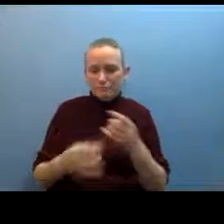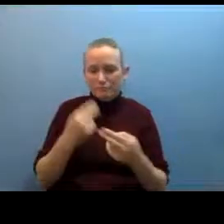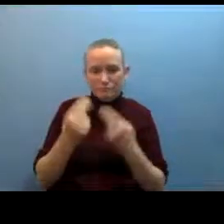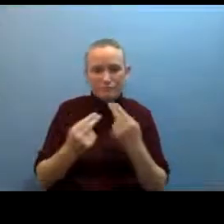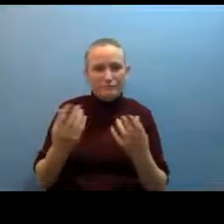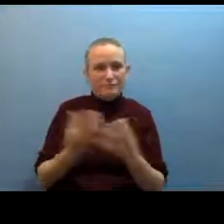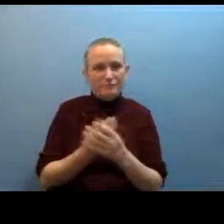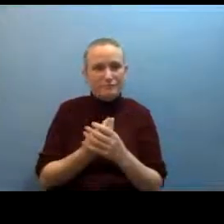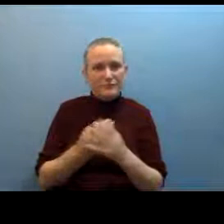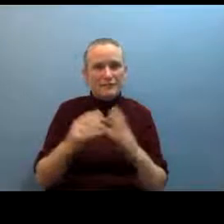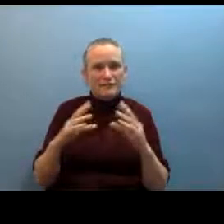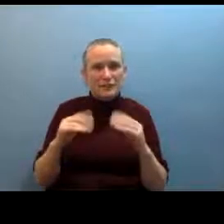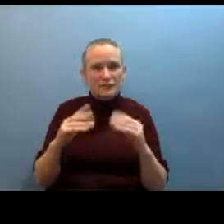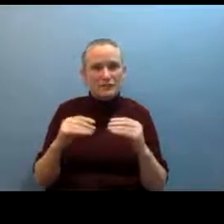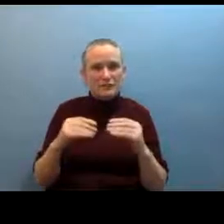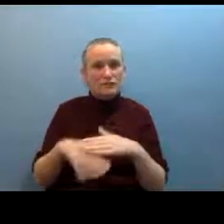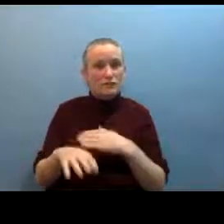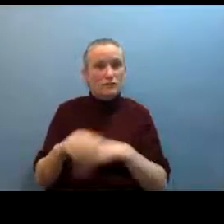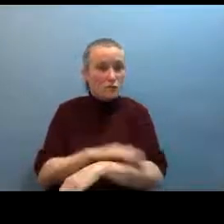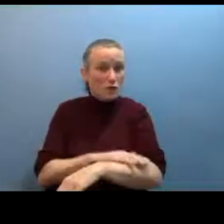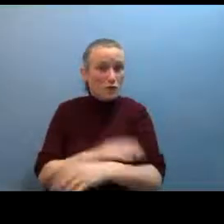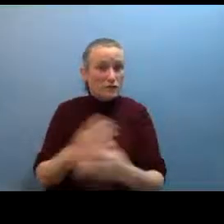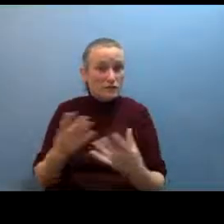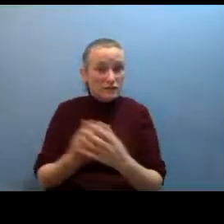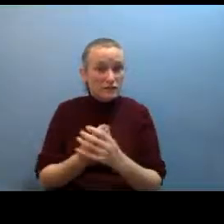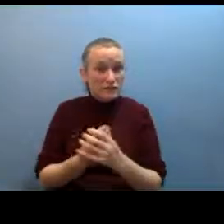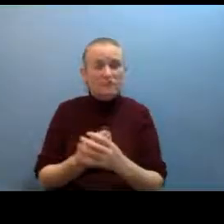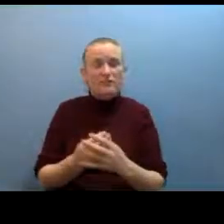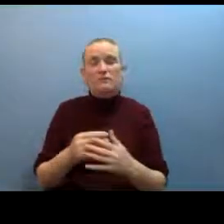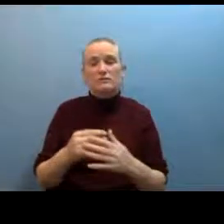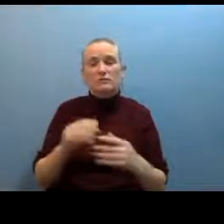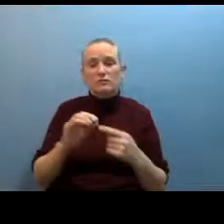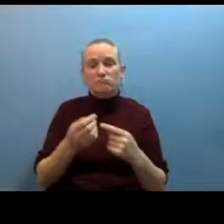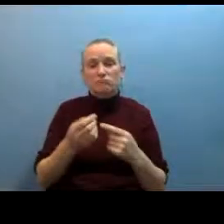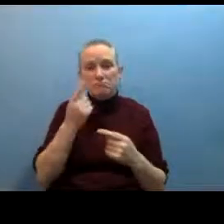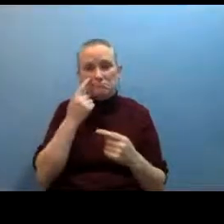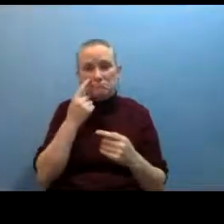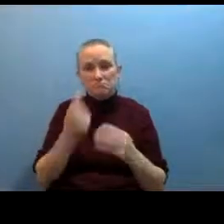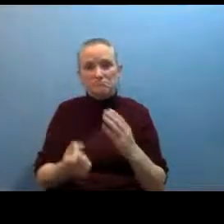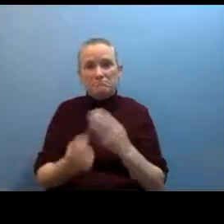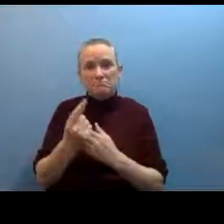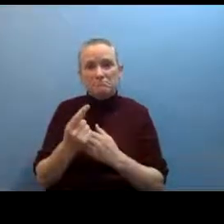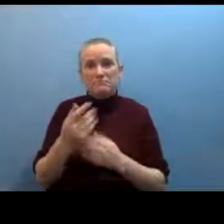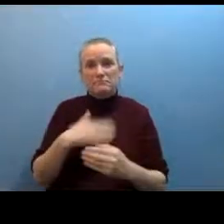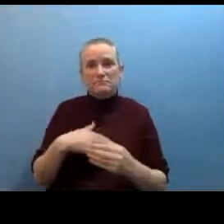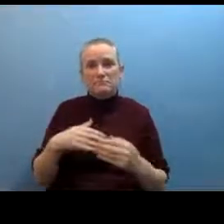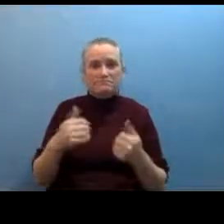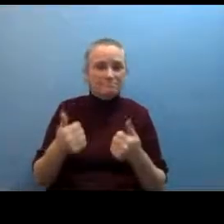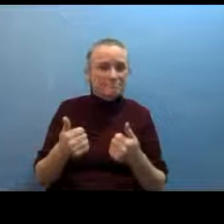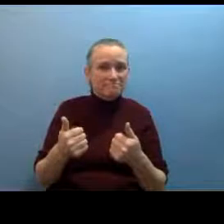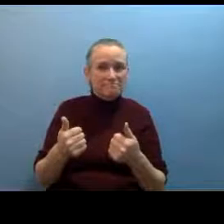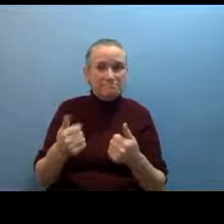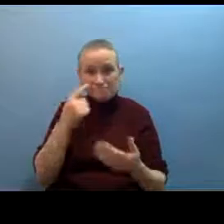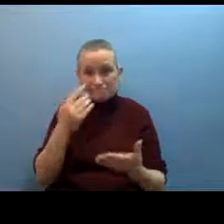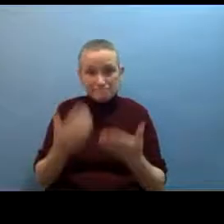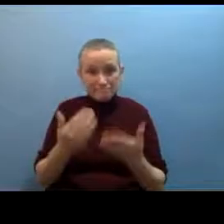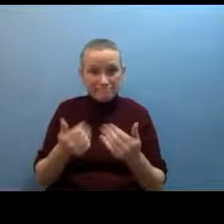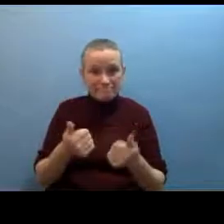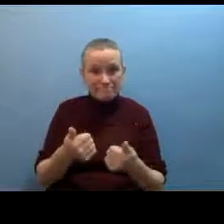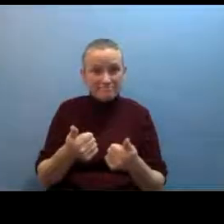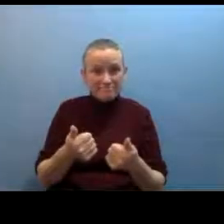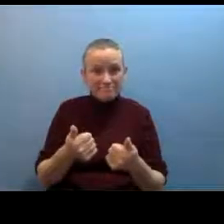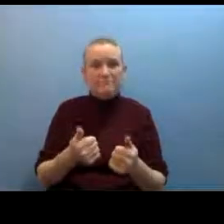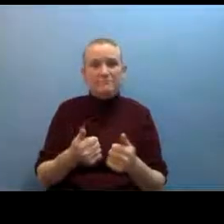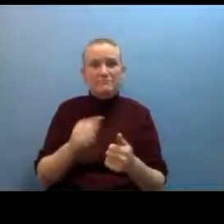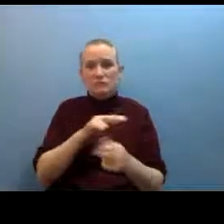having a chat, or going for a walk together. But trying to look for those opportunities just to touch in and see how somebody's doing without